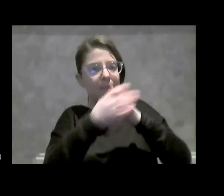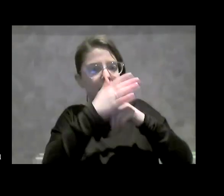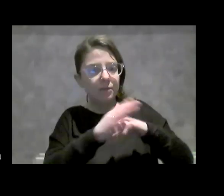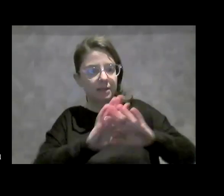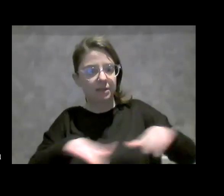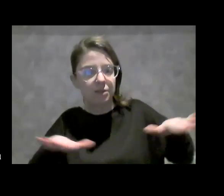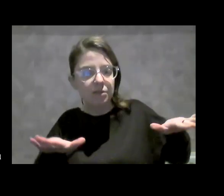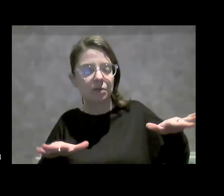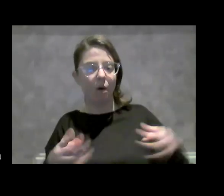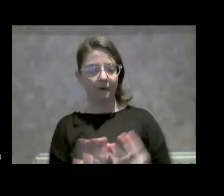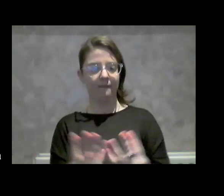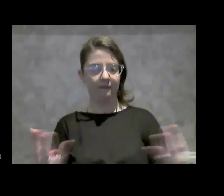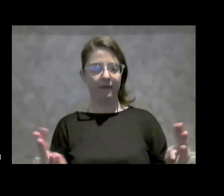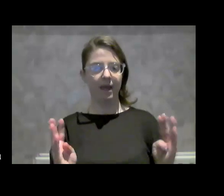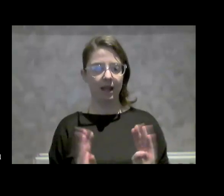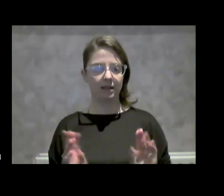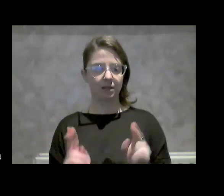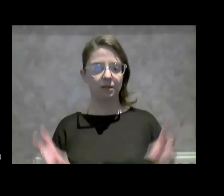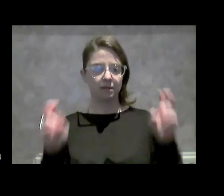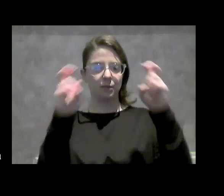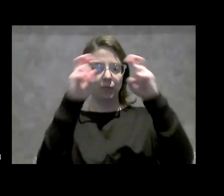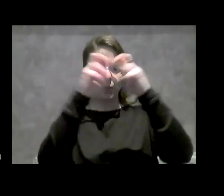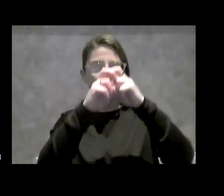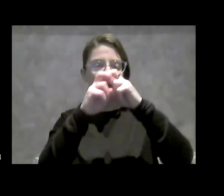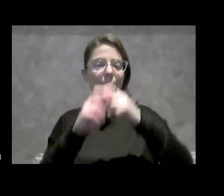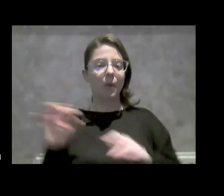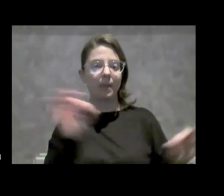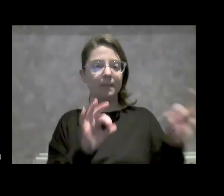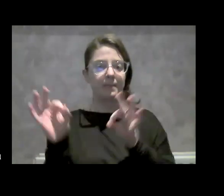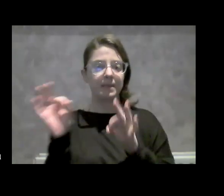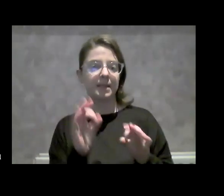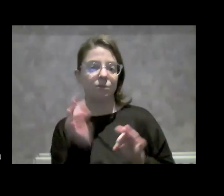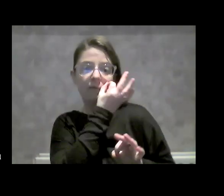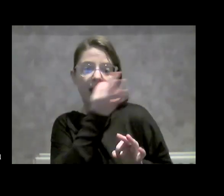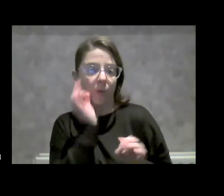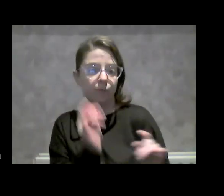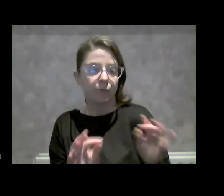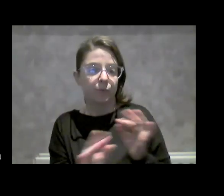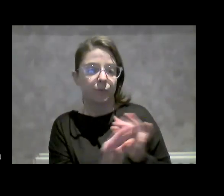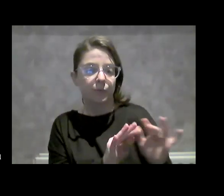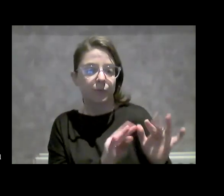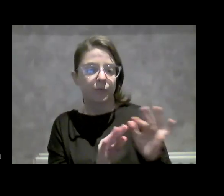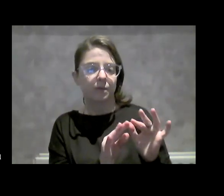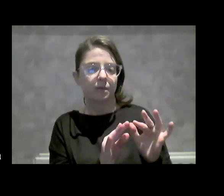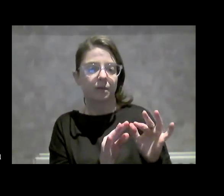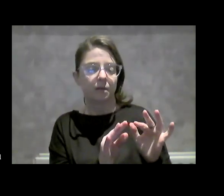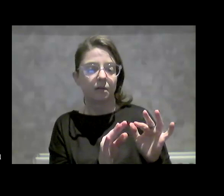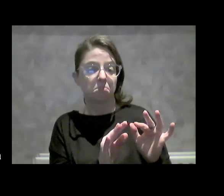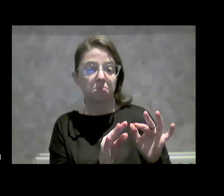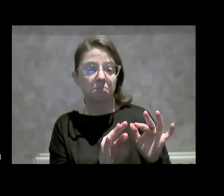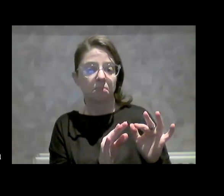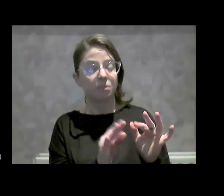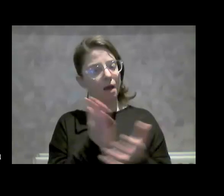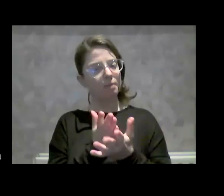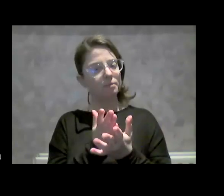kids, a white picket fence lined with roses for the bees. But romance comes so easy for me.